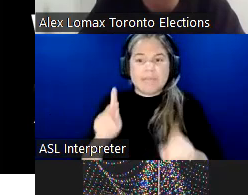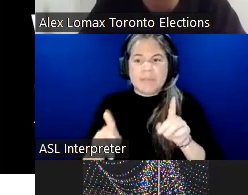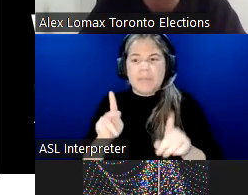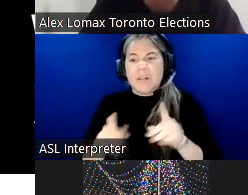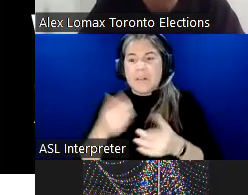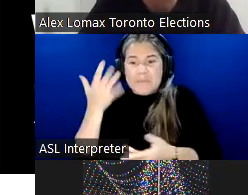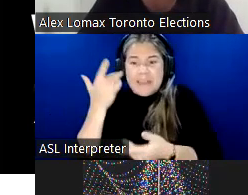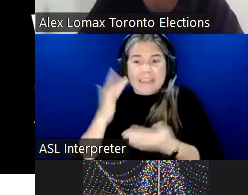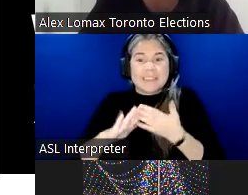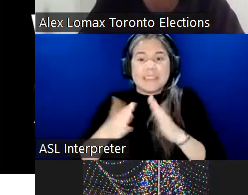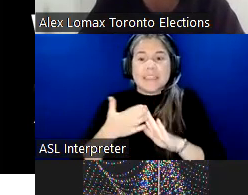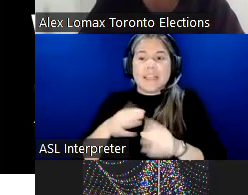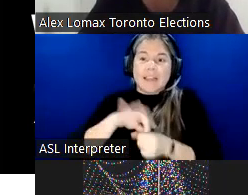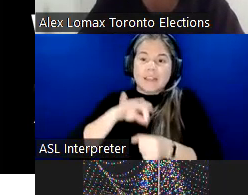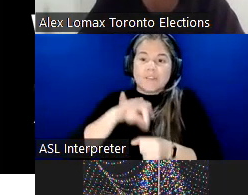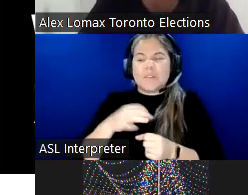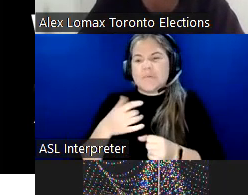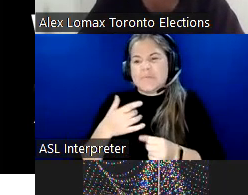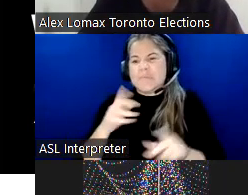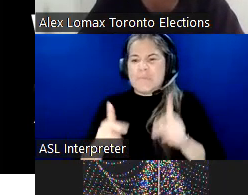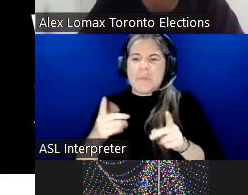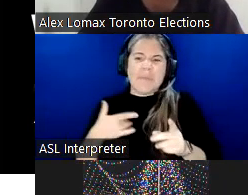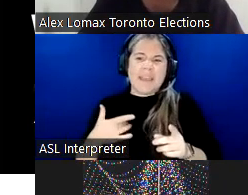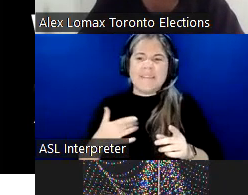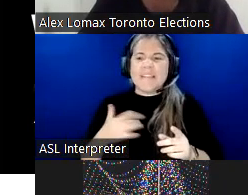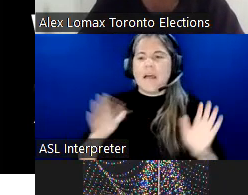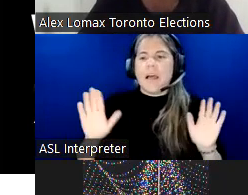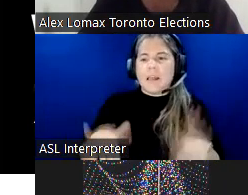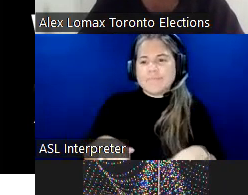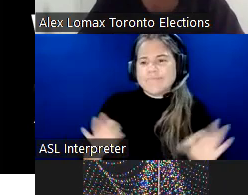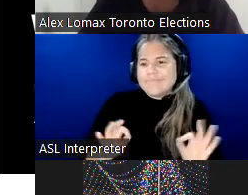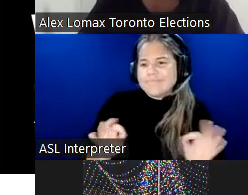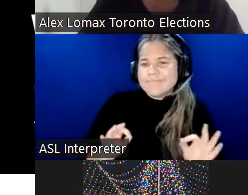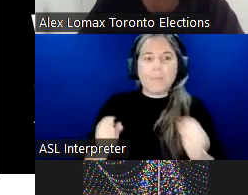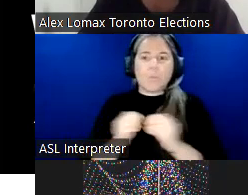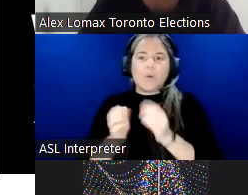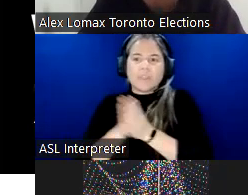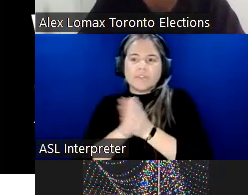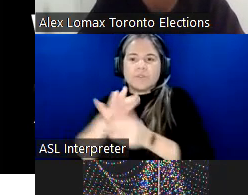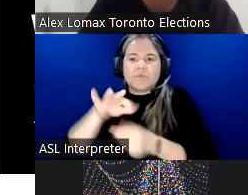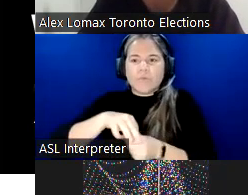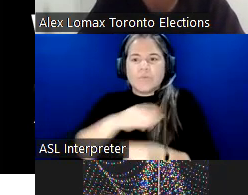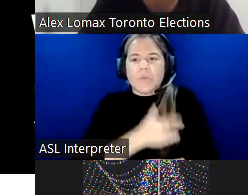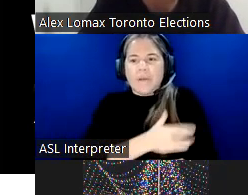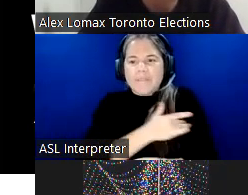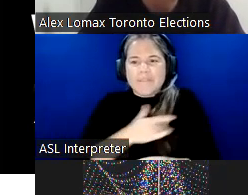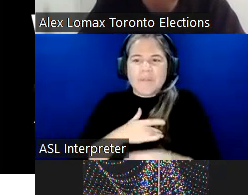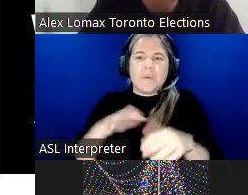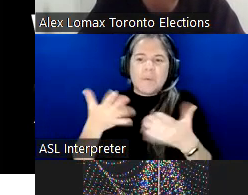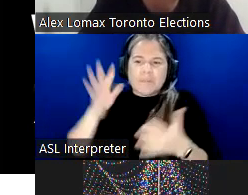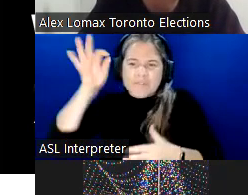don't tend to be much of a priority for people in comparison to the federal and the provincial levels. And so I think really